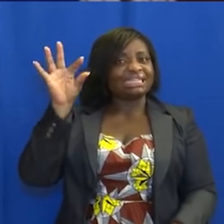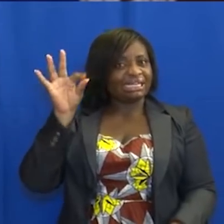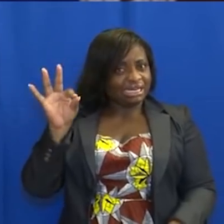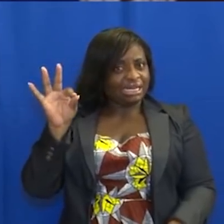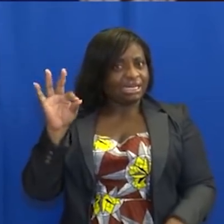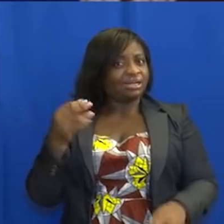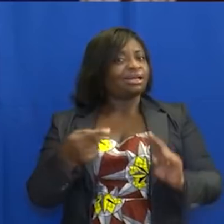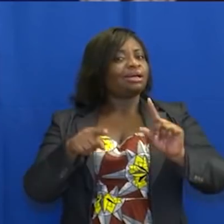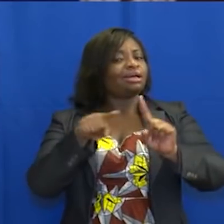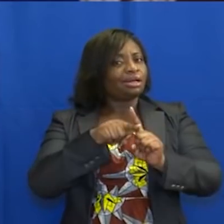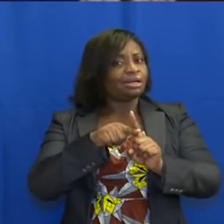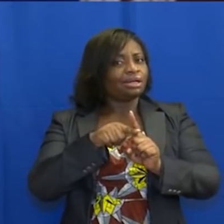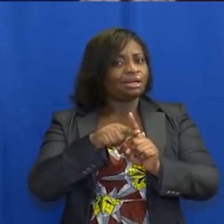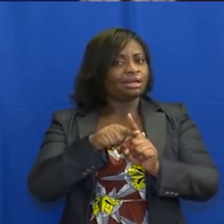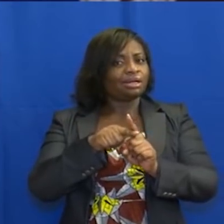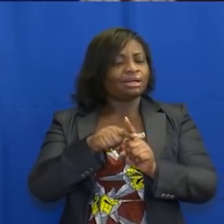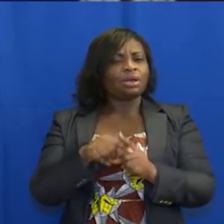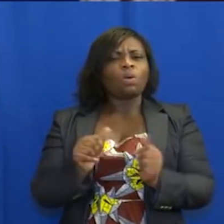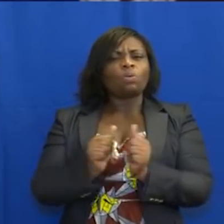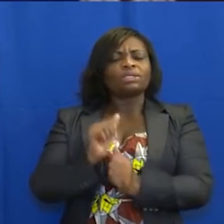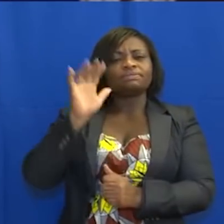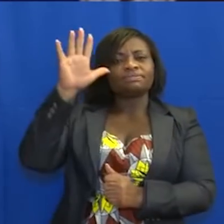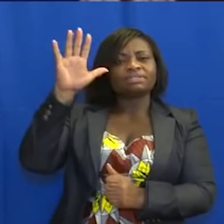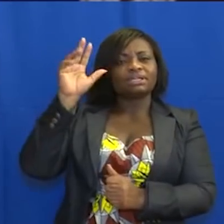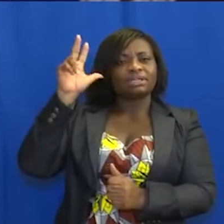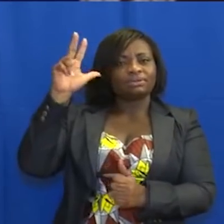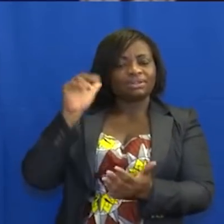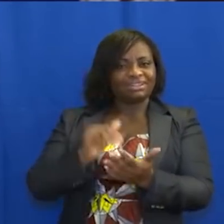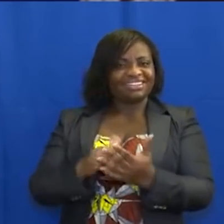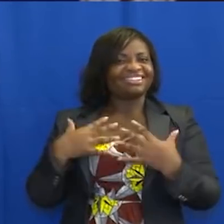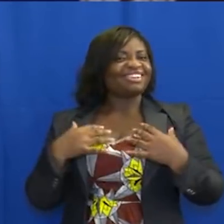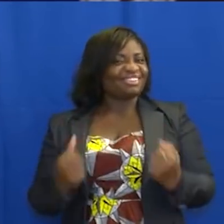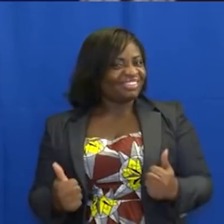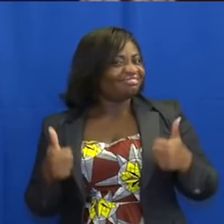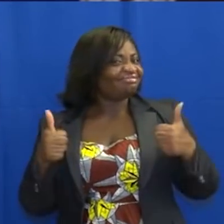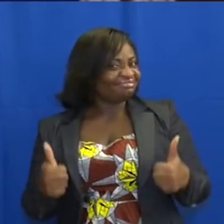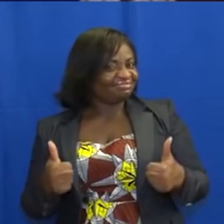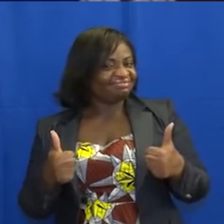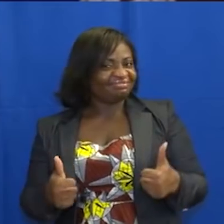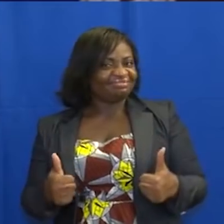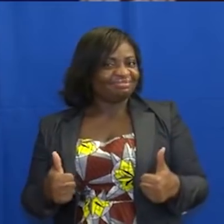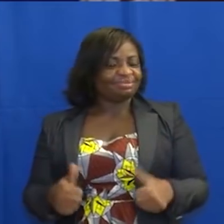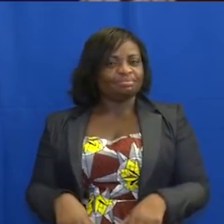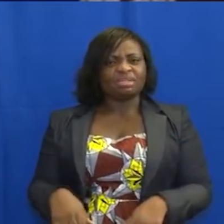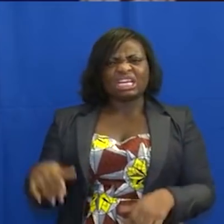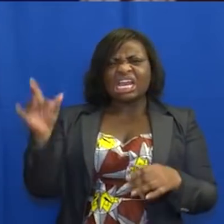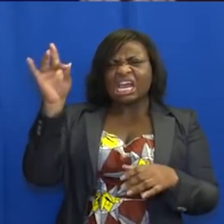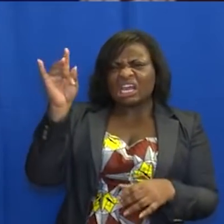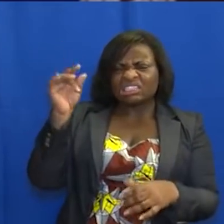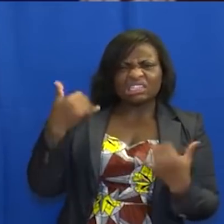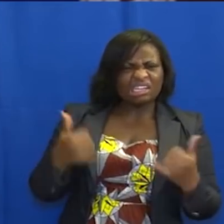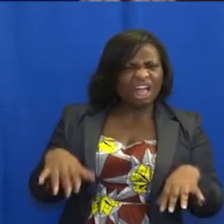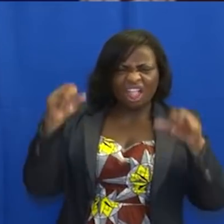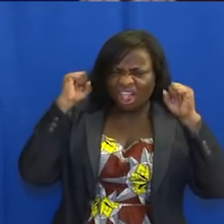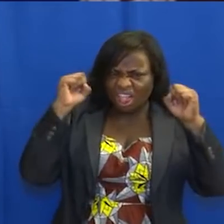879 cases, with 53,005 recoveries, 18 severely